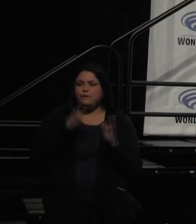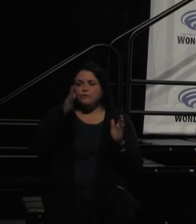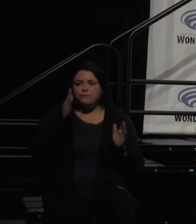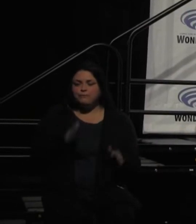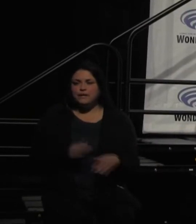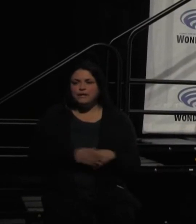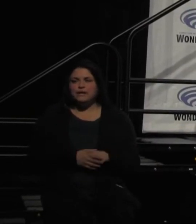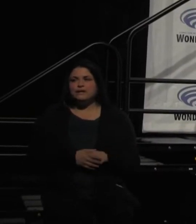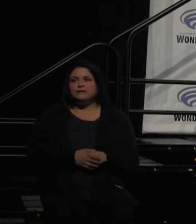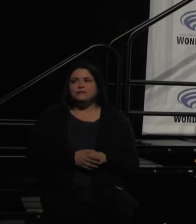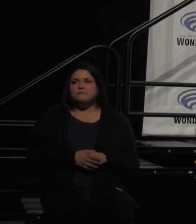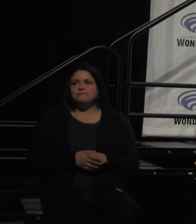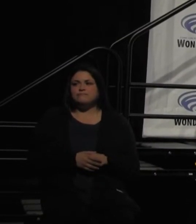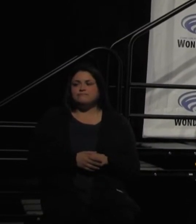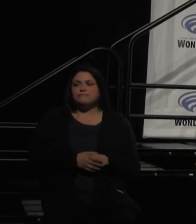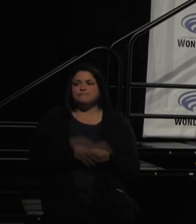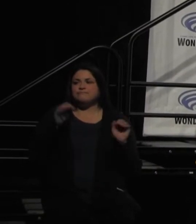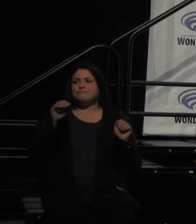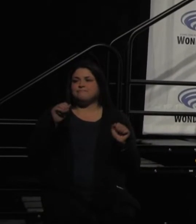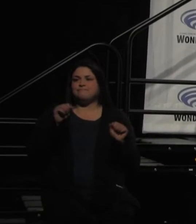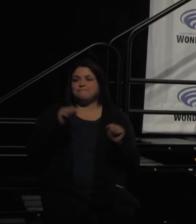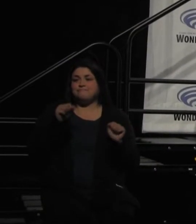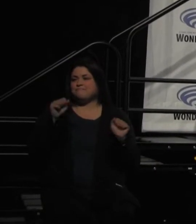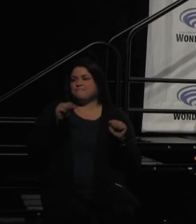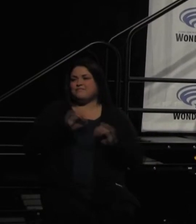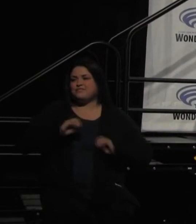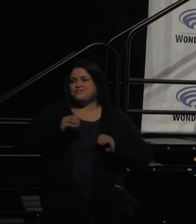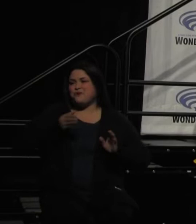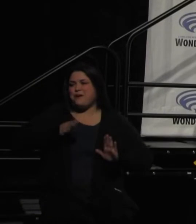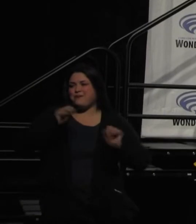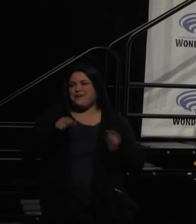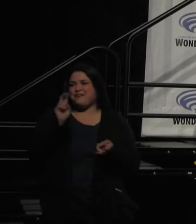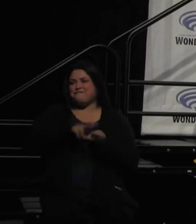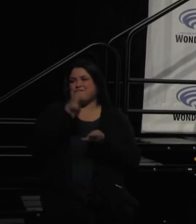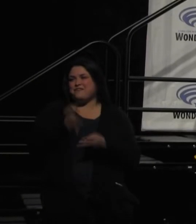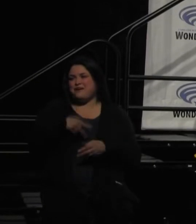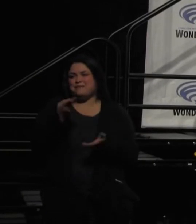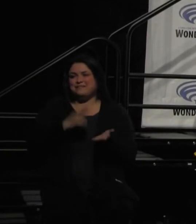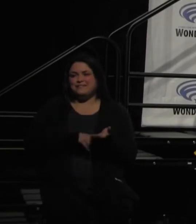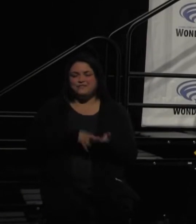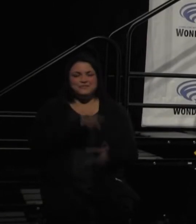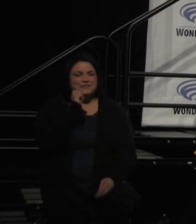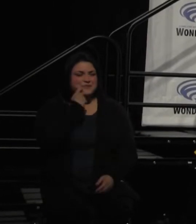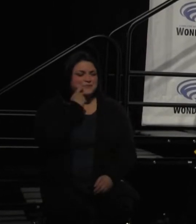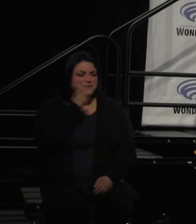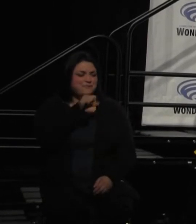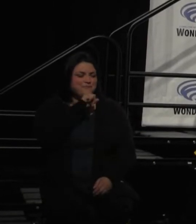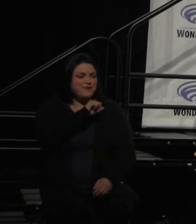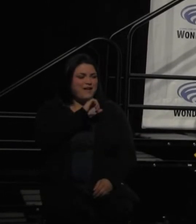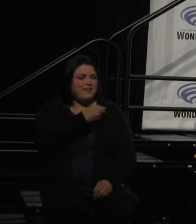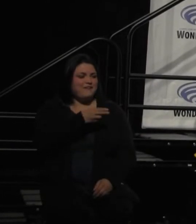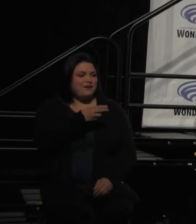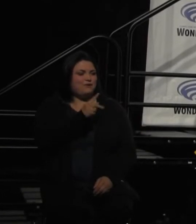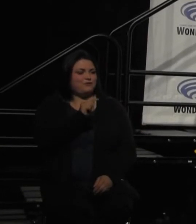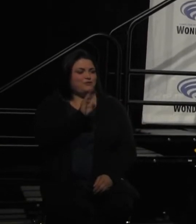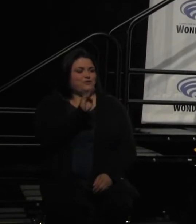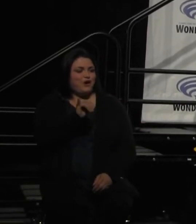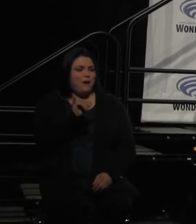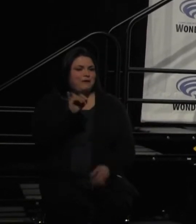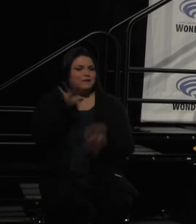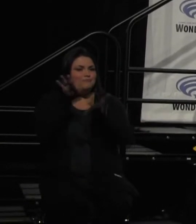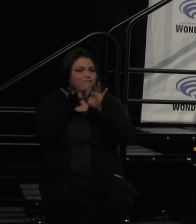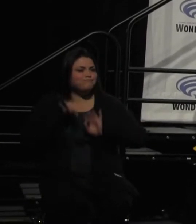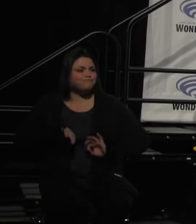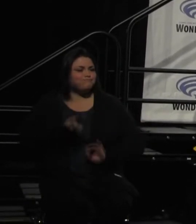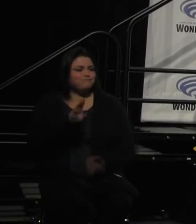you can fuck up a signature. That's so cool, man. I love how Tommy Chong is breaking down NFTs for me